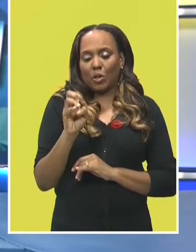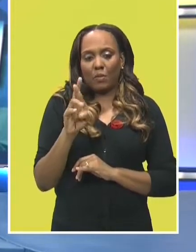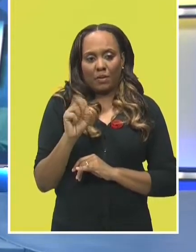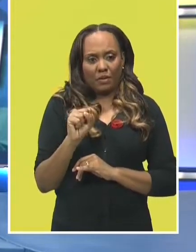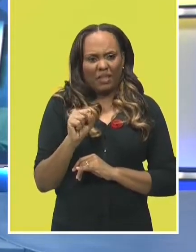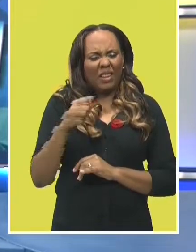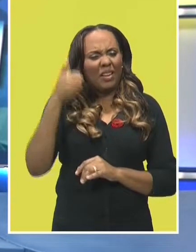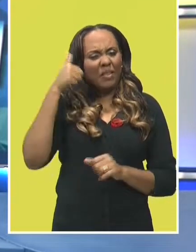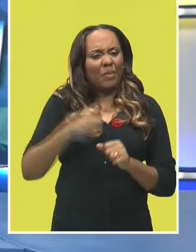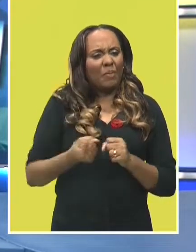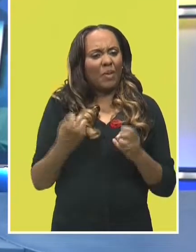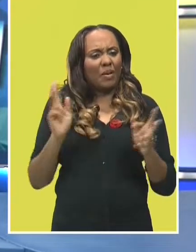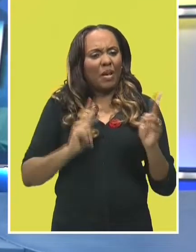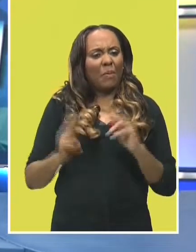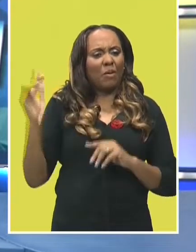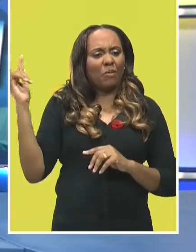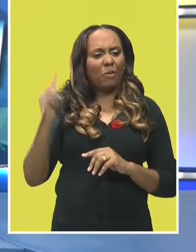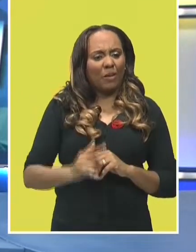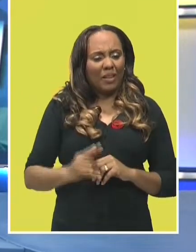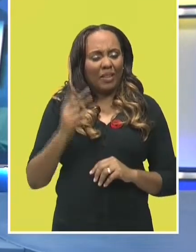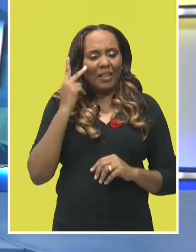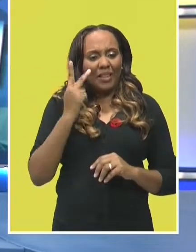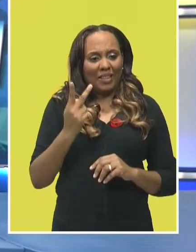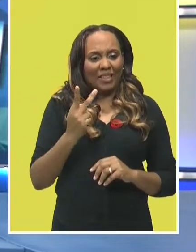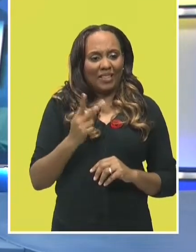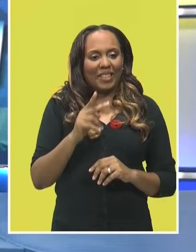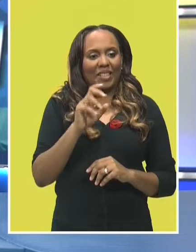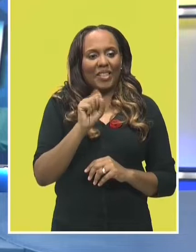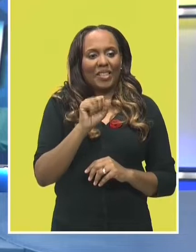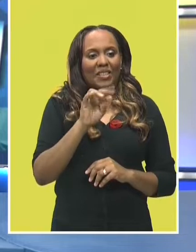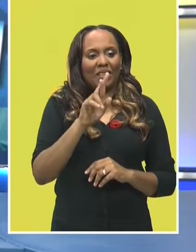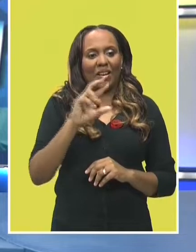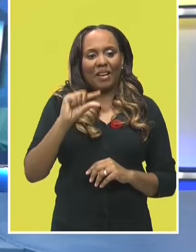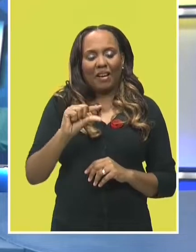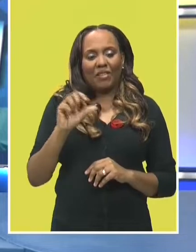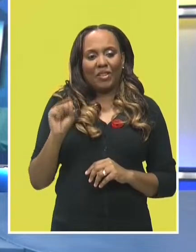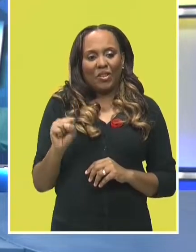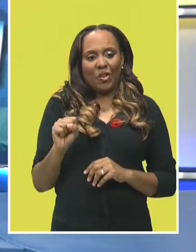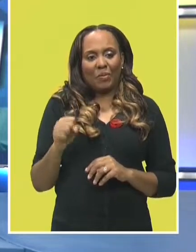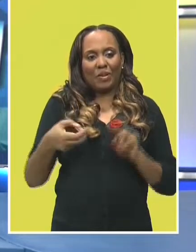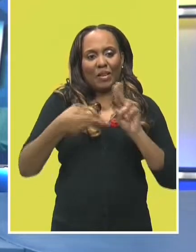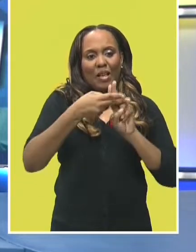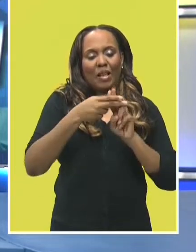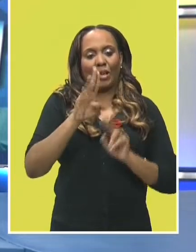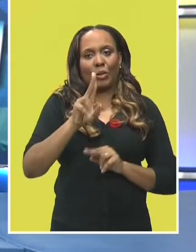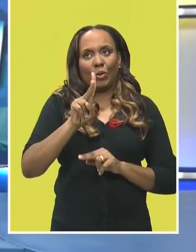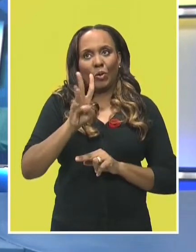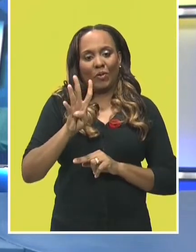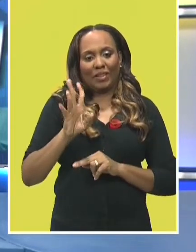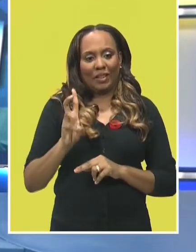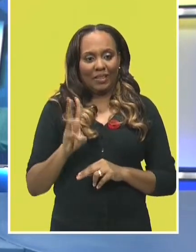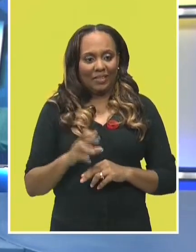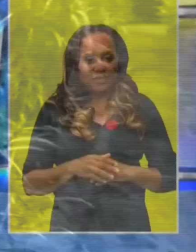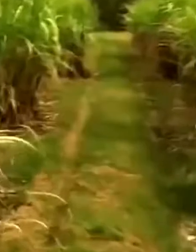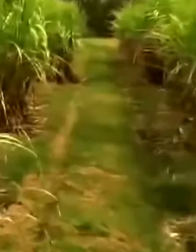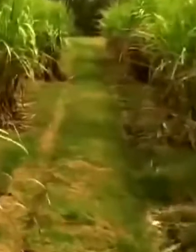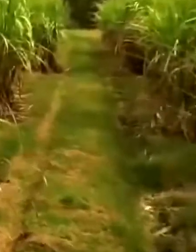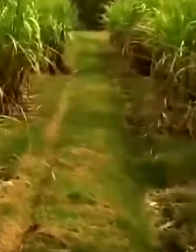to Barbados in the past to see the focus of tonight's #246 feature, Sir Garfield Sobers.